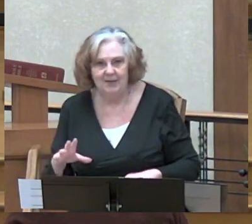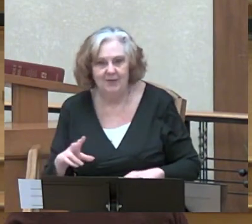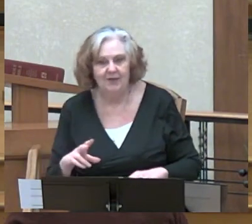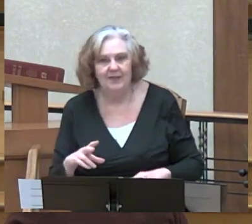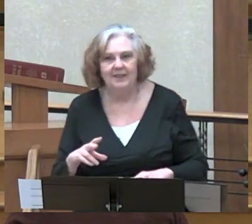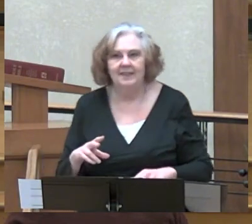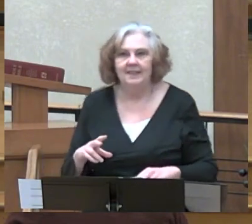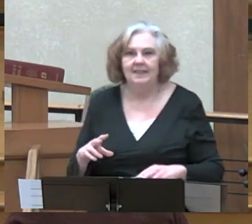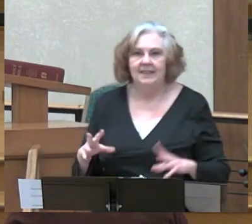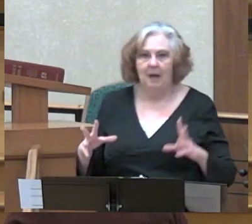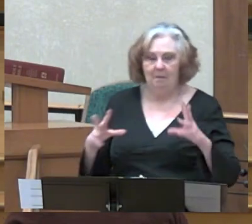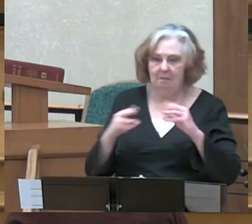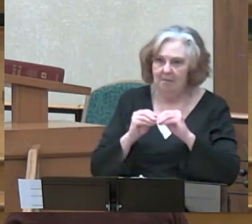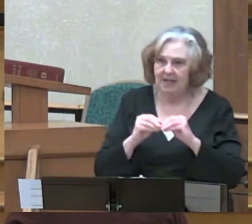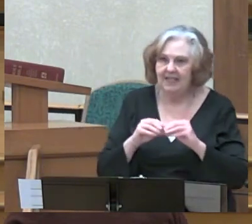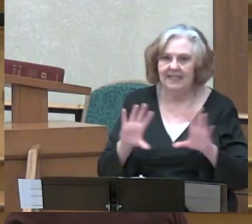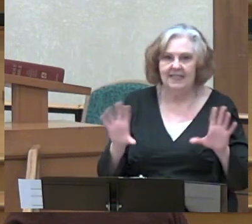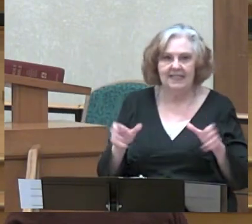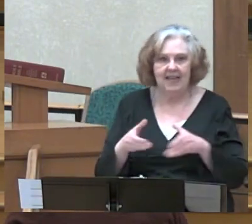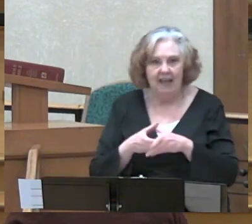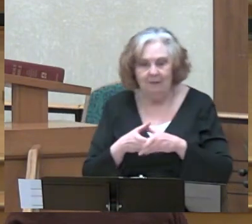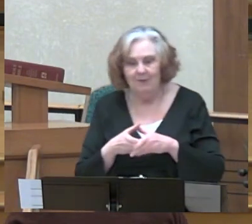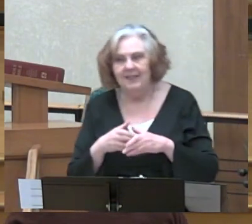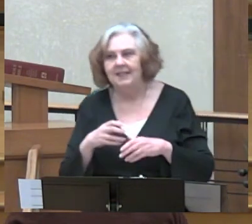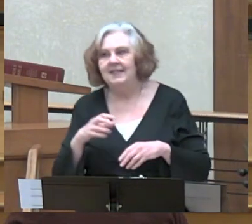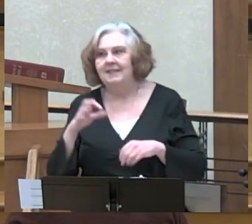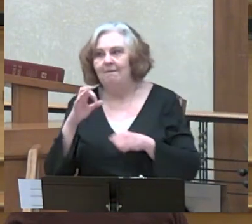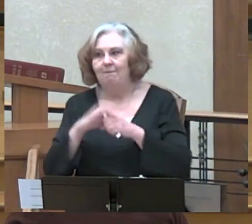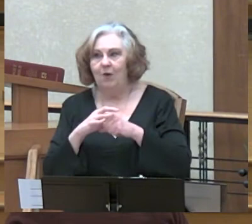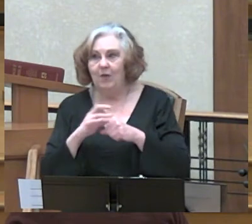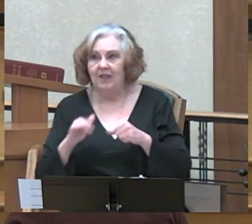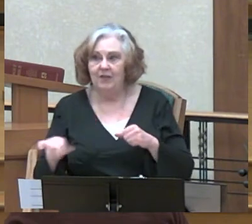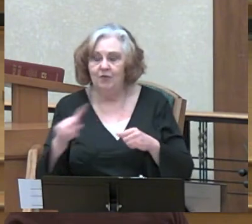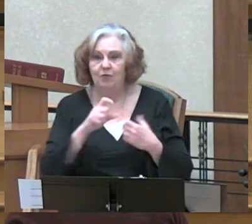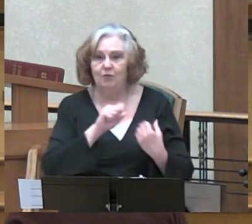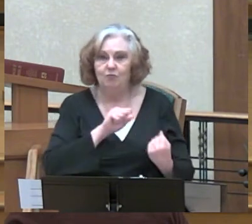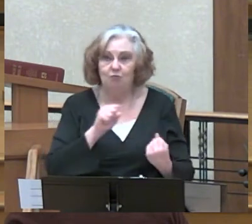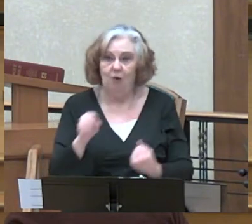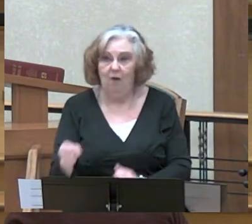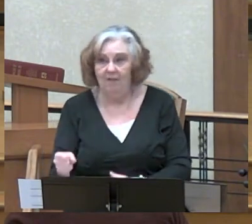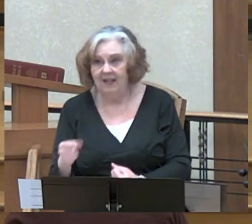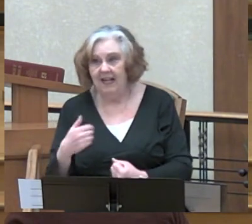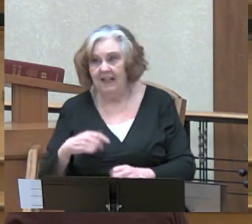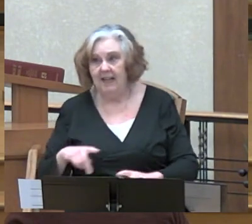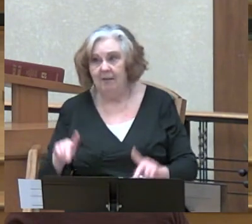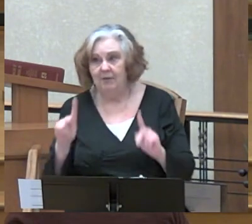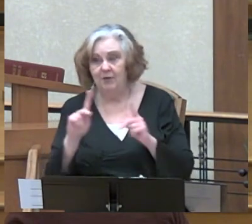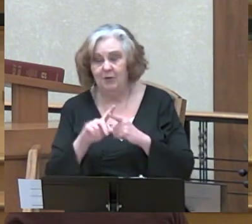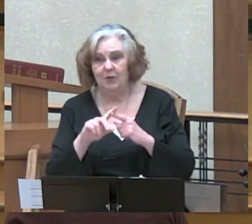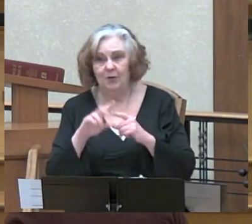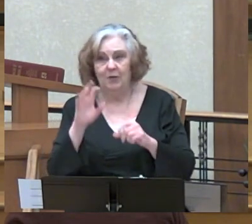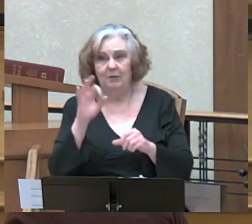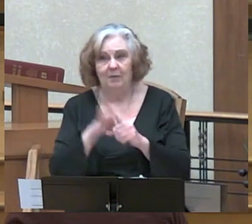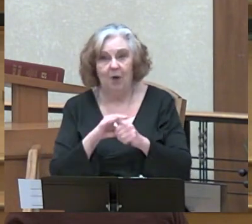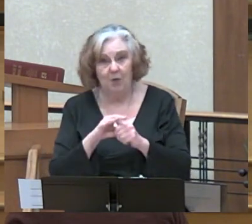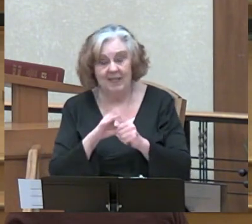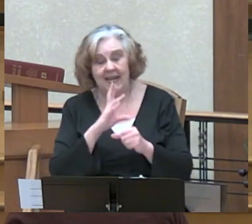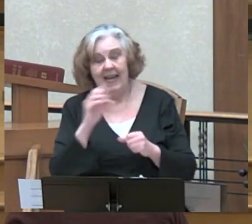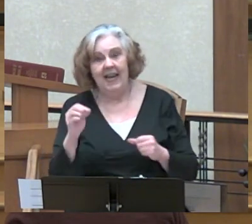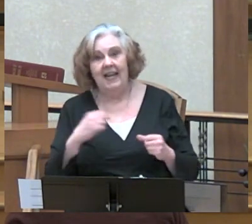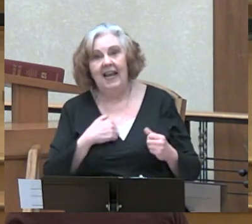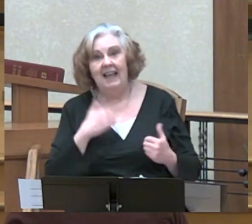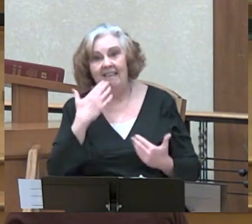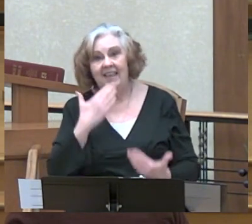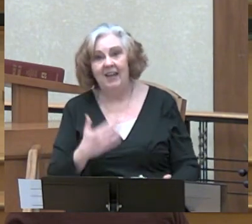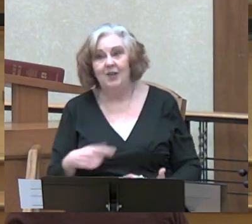virtual meetings and gatherings, a vote where you drove in when had opportunity to place that ballot, and so I thank you. I